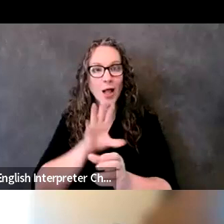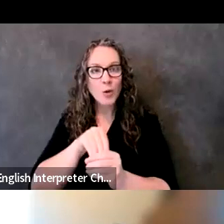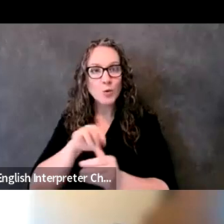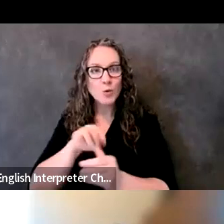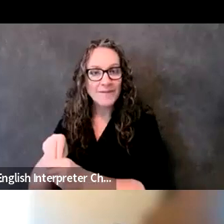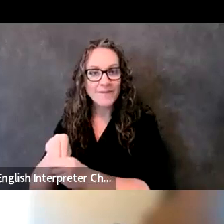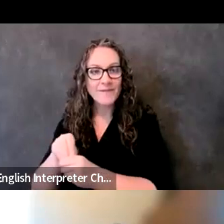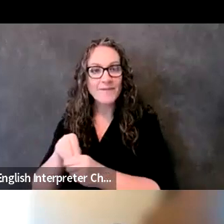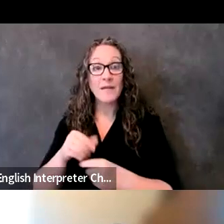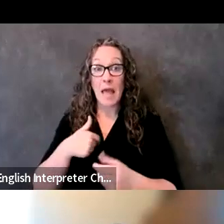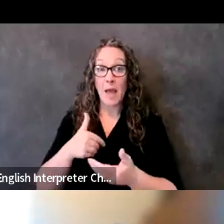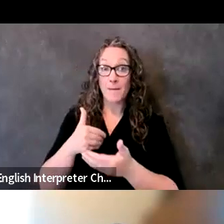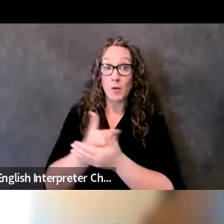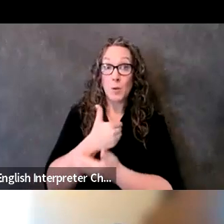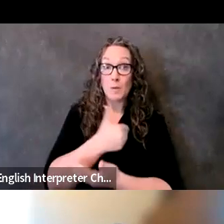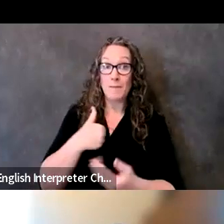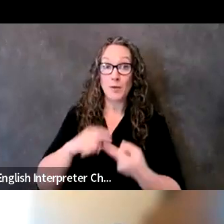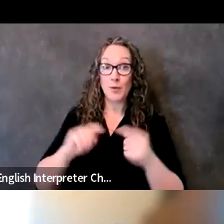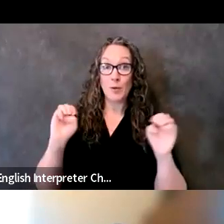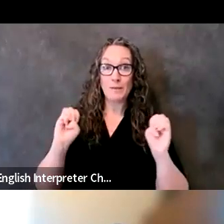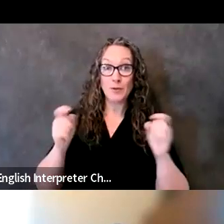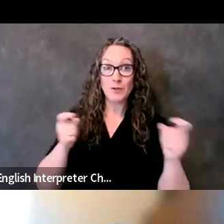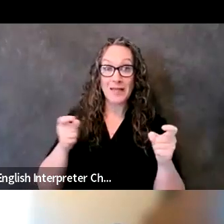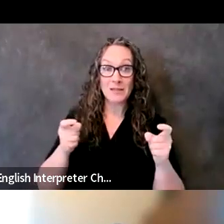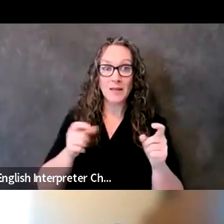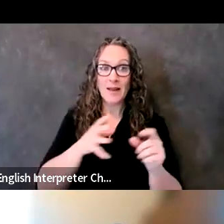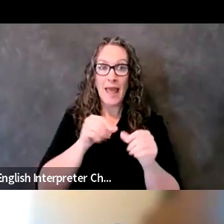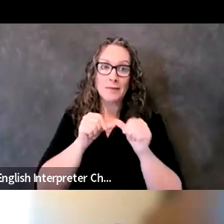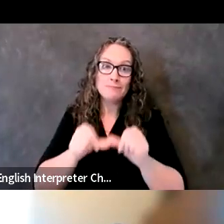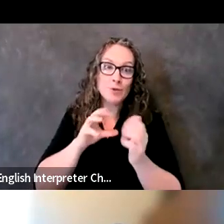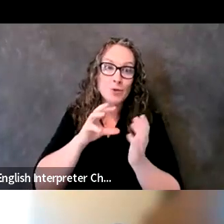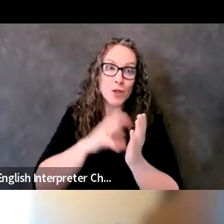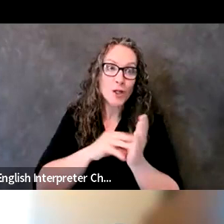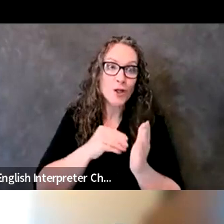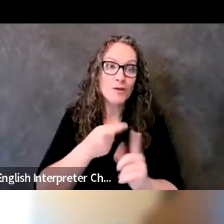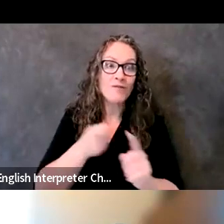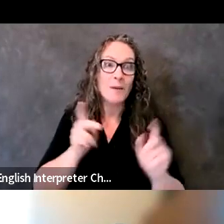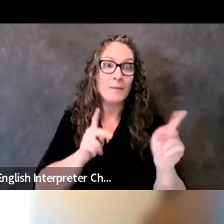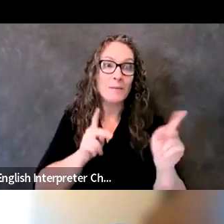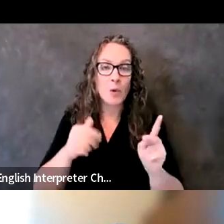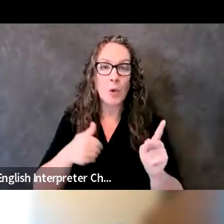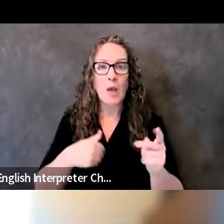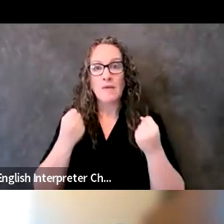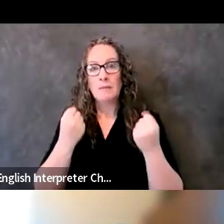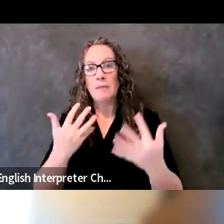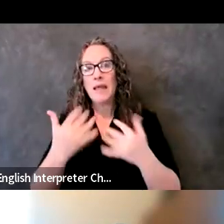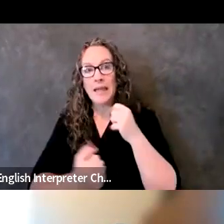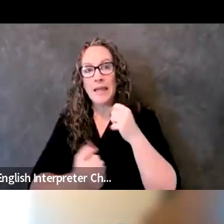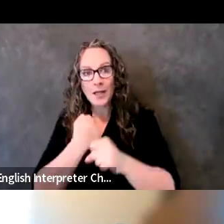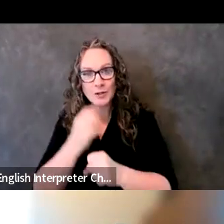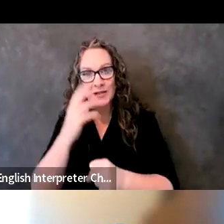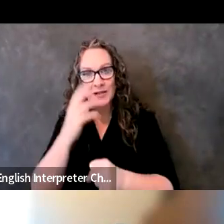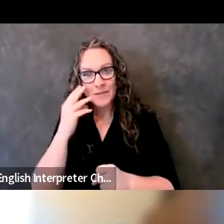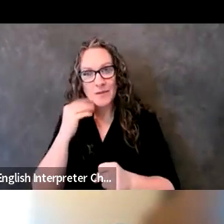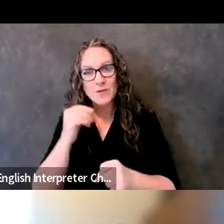and also still learning from all of you that have years of experience working in